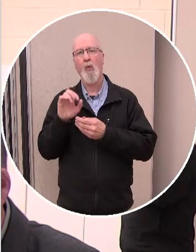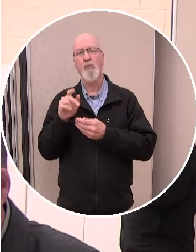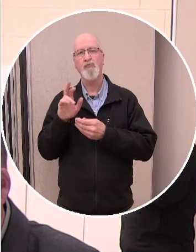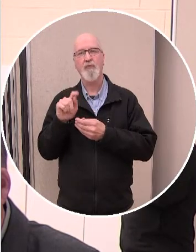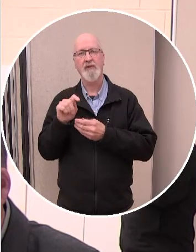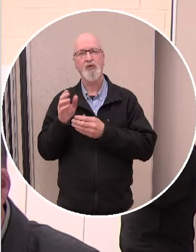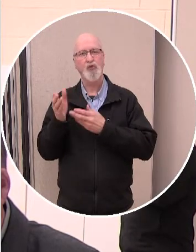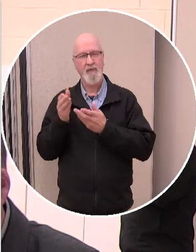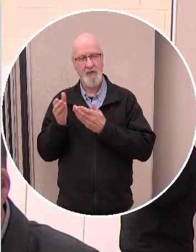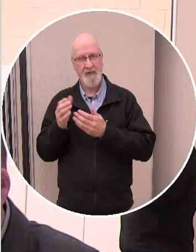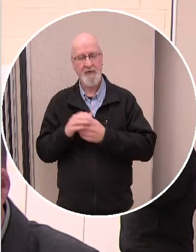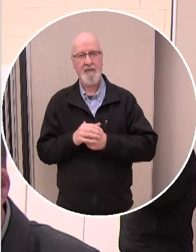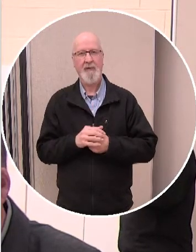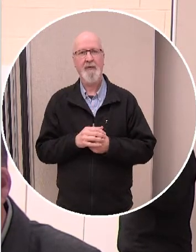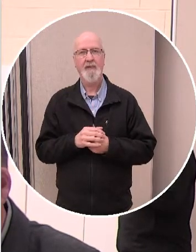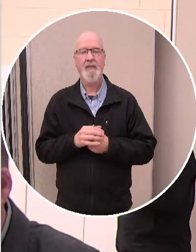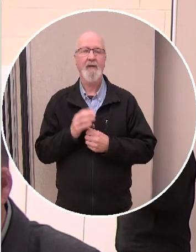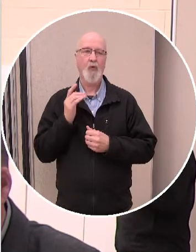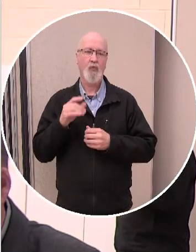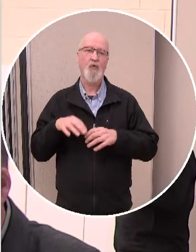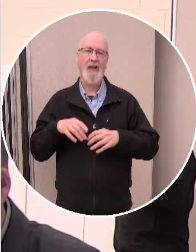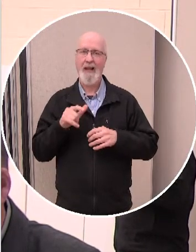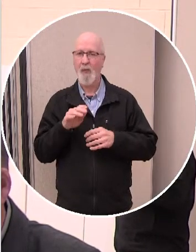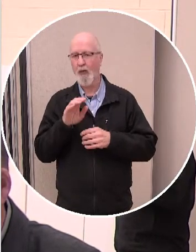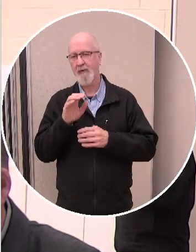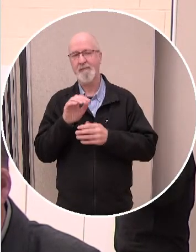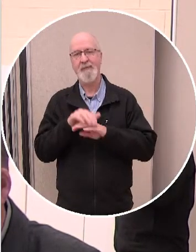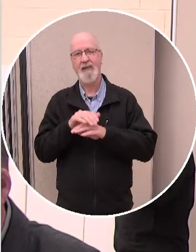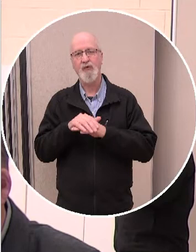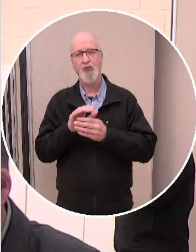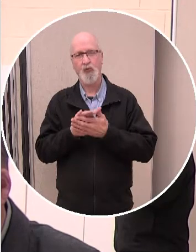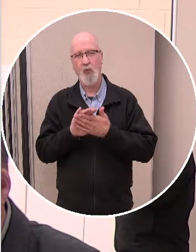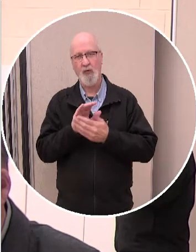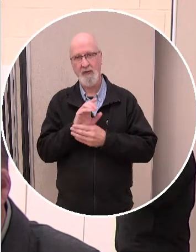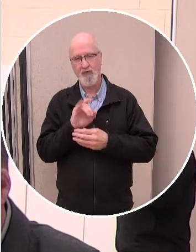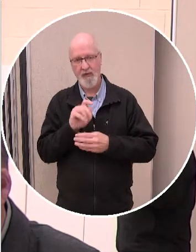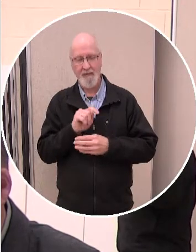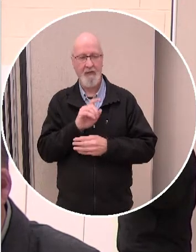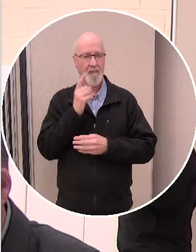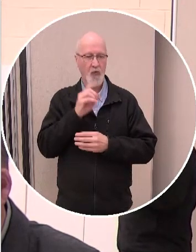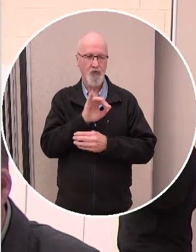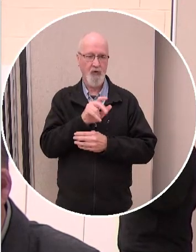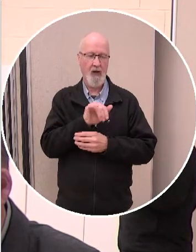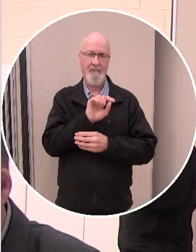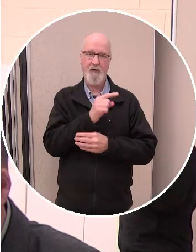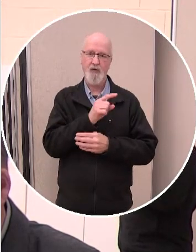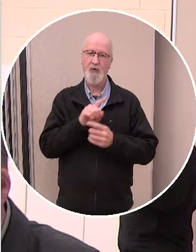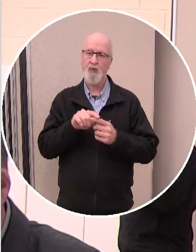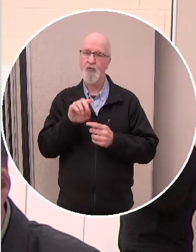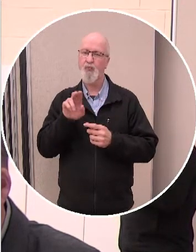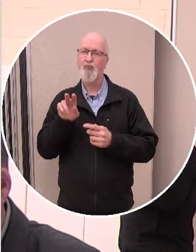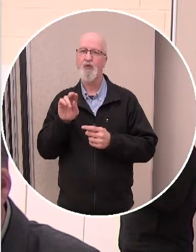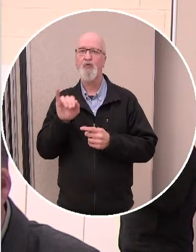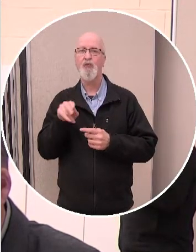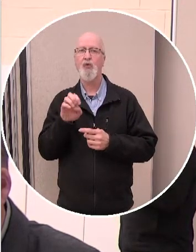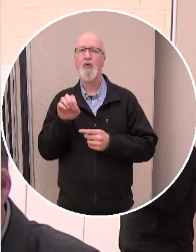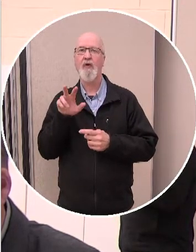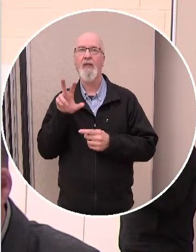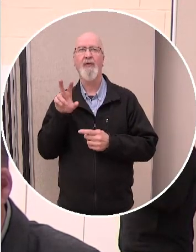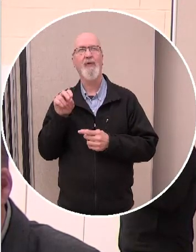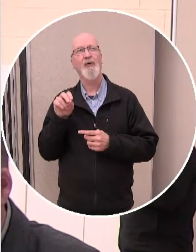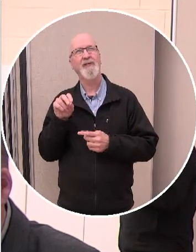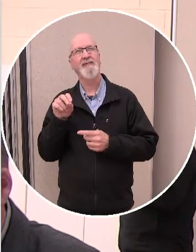operating budget for the Newfoundland and Labrador English School District for the period July 1st to June 30th, 2020. So that's July